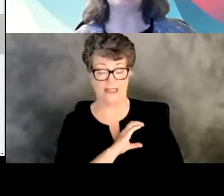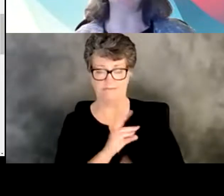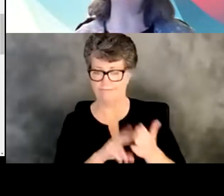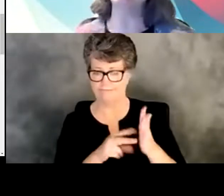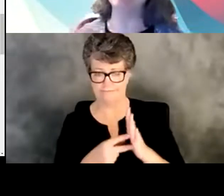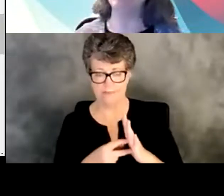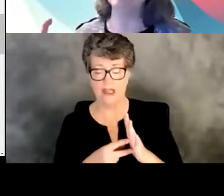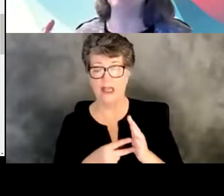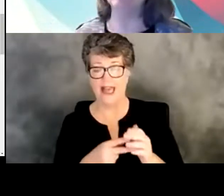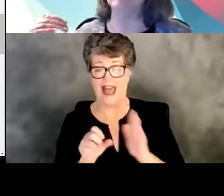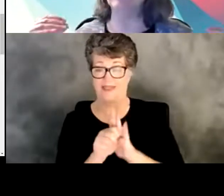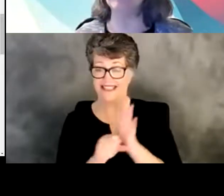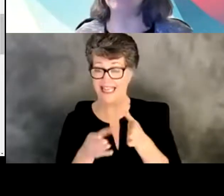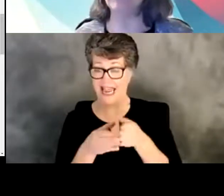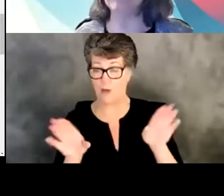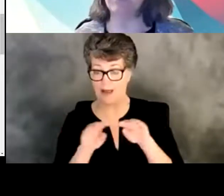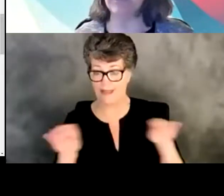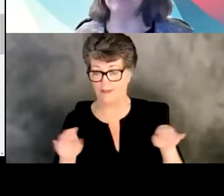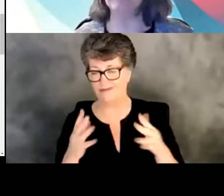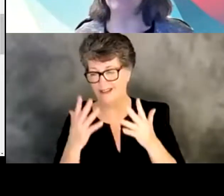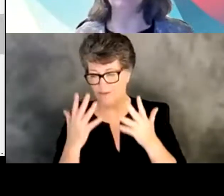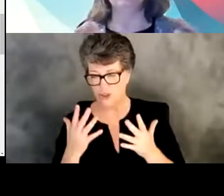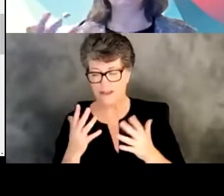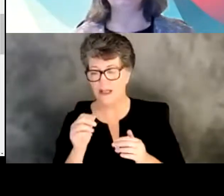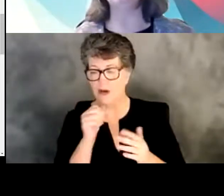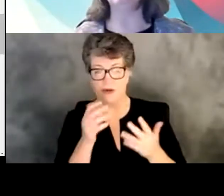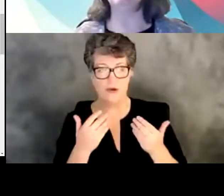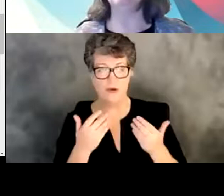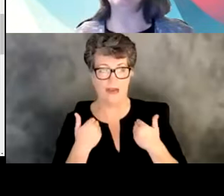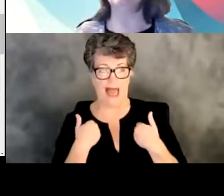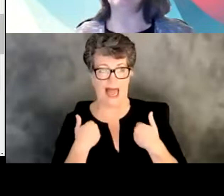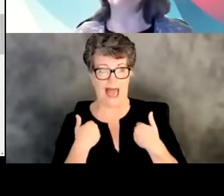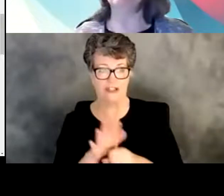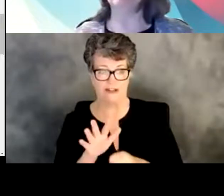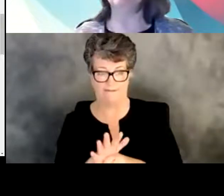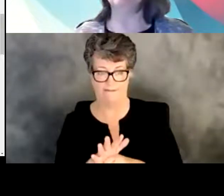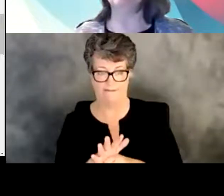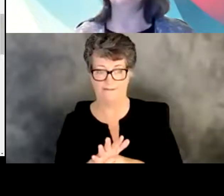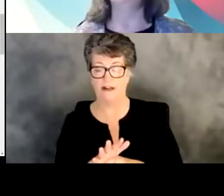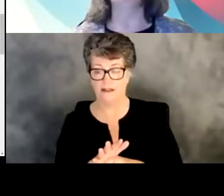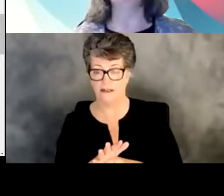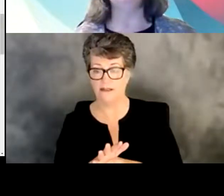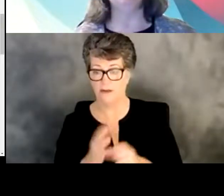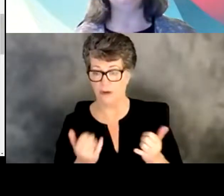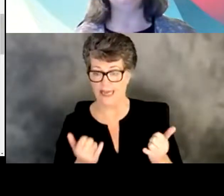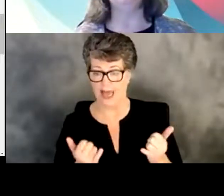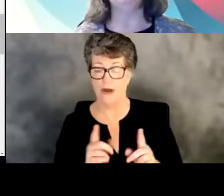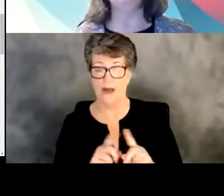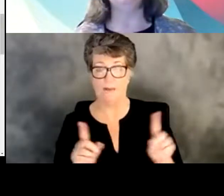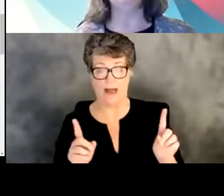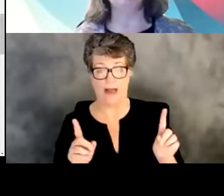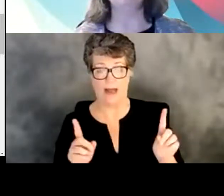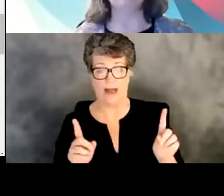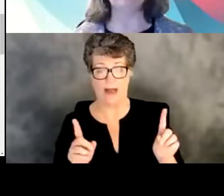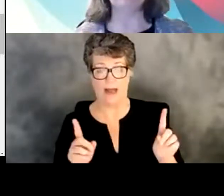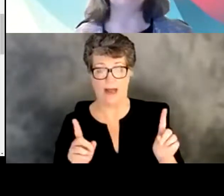see at the statewide level. Unfortunately, we don't have rich enough data to be able to show it at the local level, but to be able to see